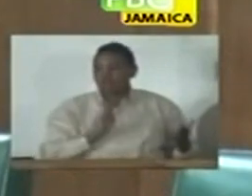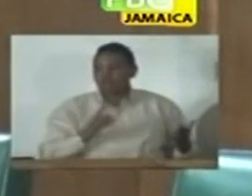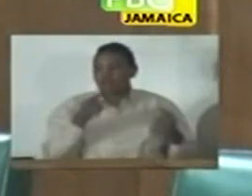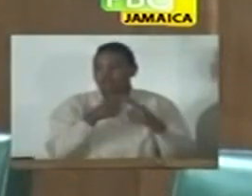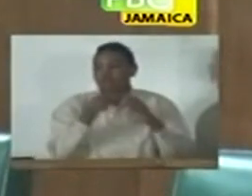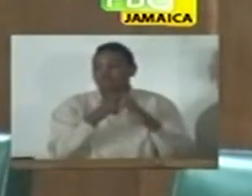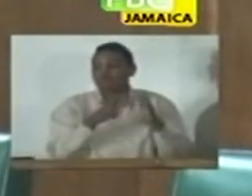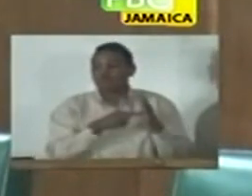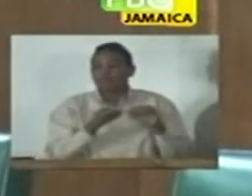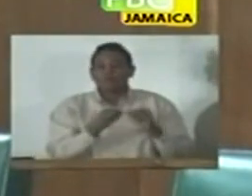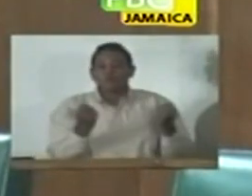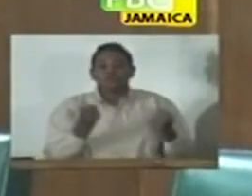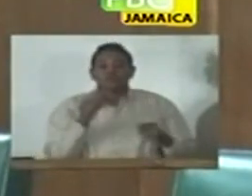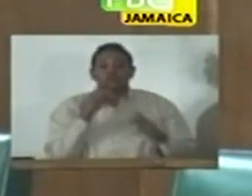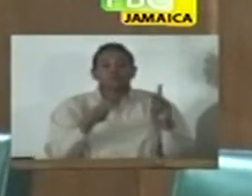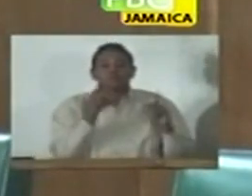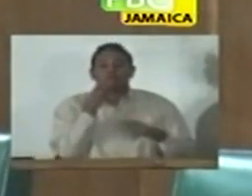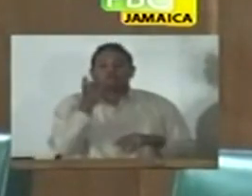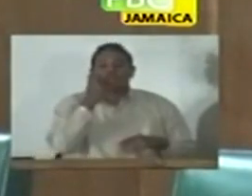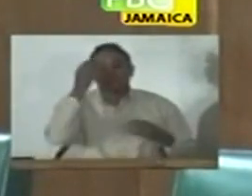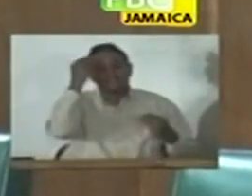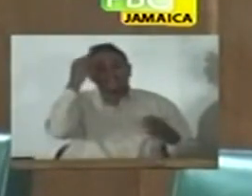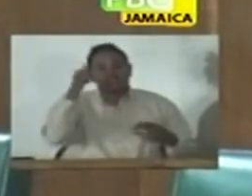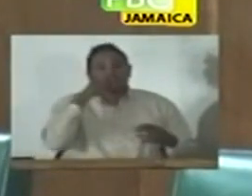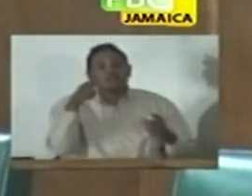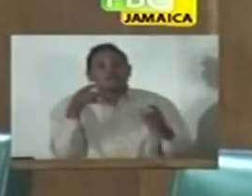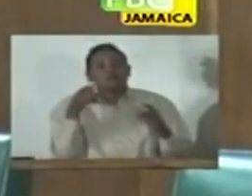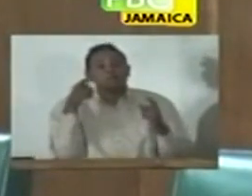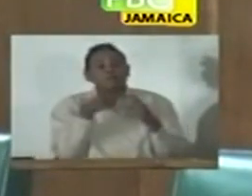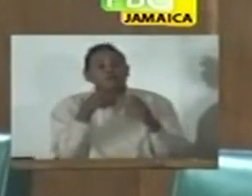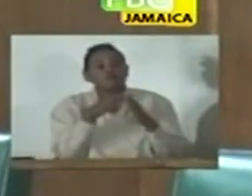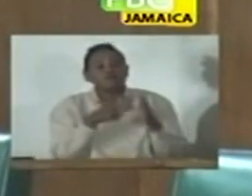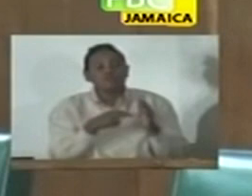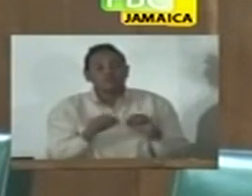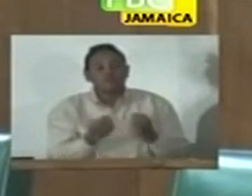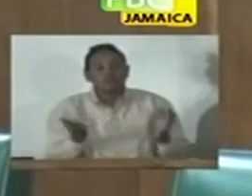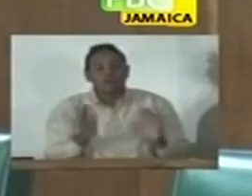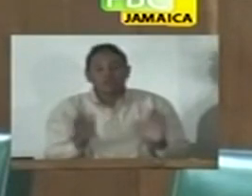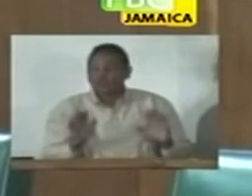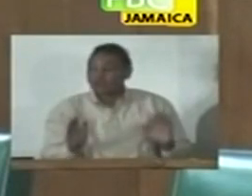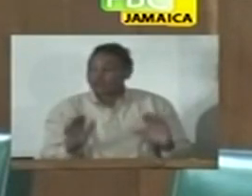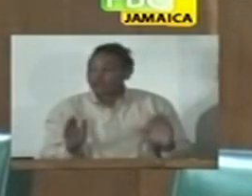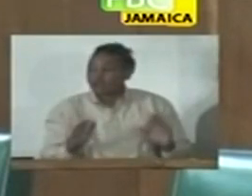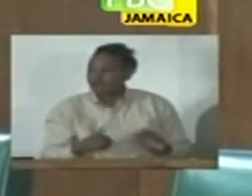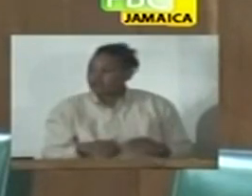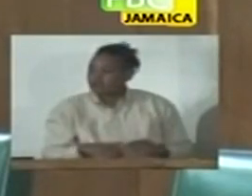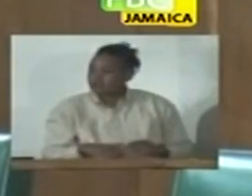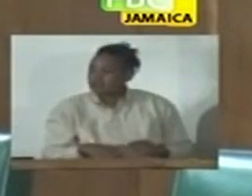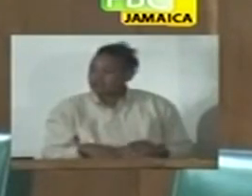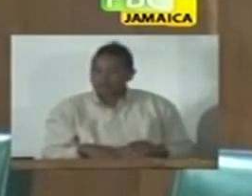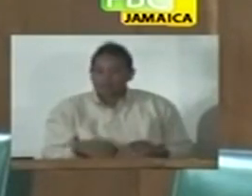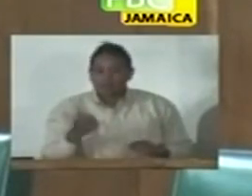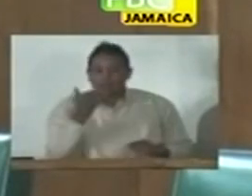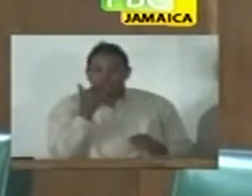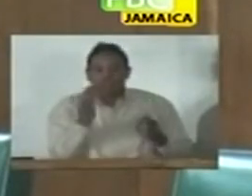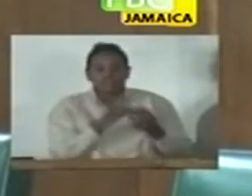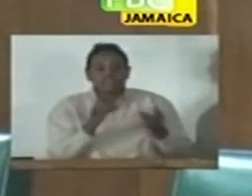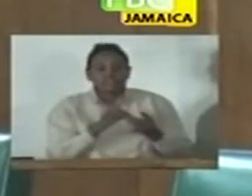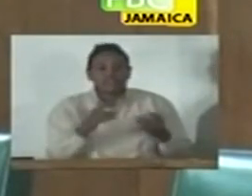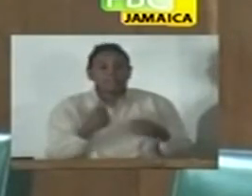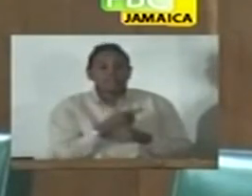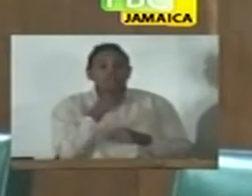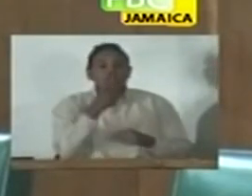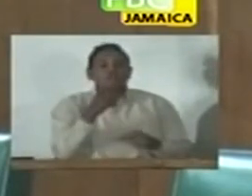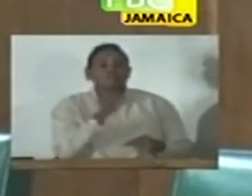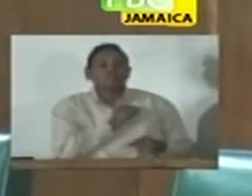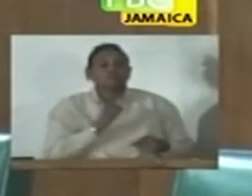of order so that people are not misled. He's not the minister. Because it was misleading. A misleading statement was made earlier in